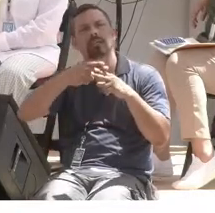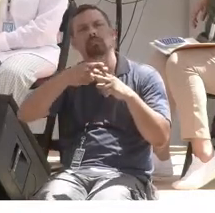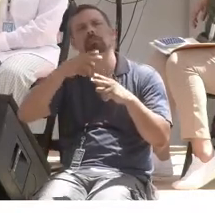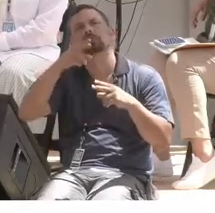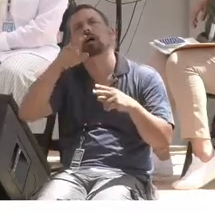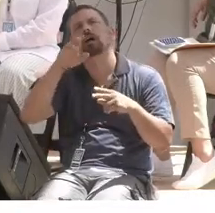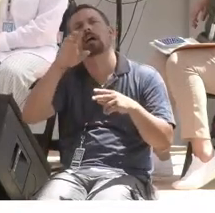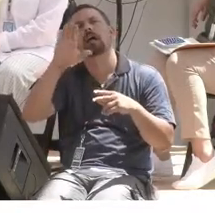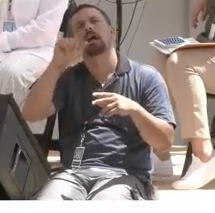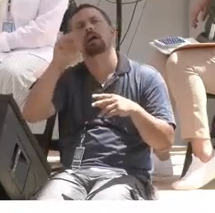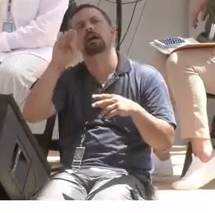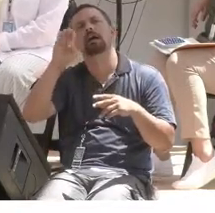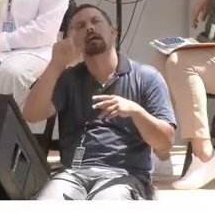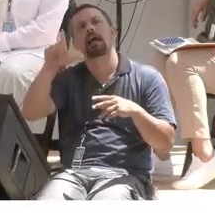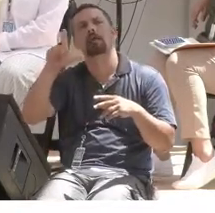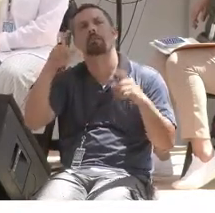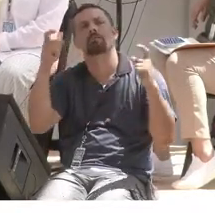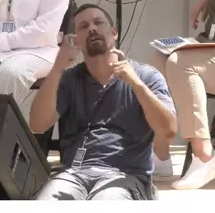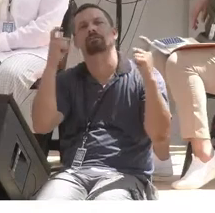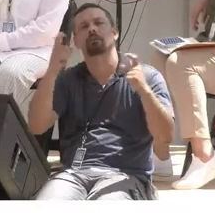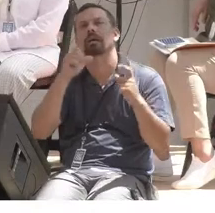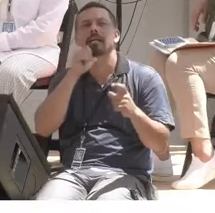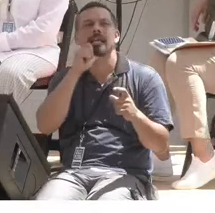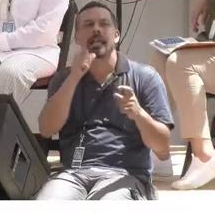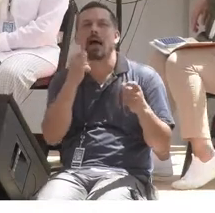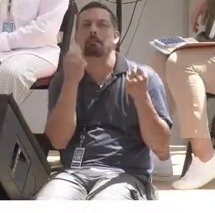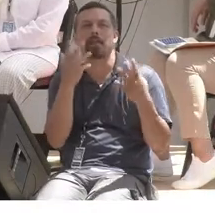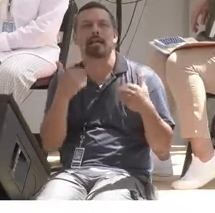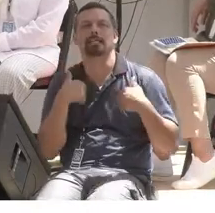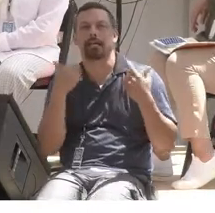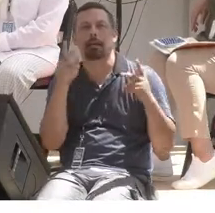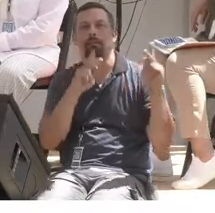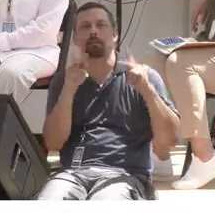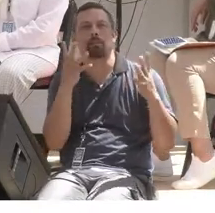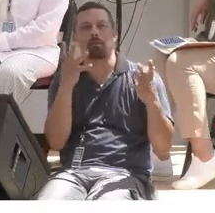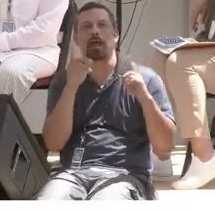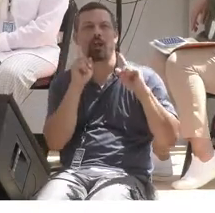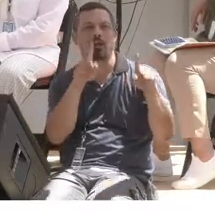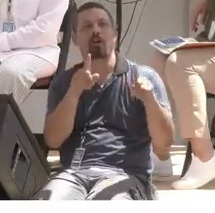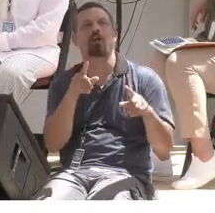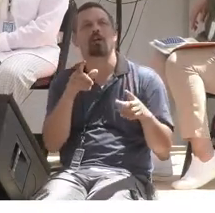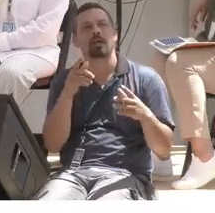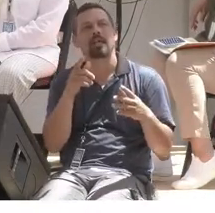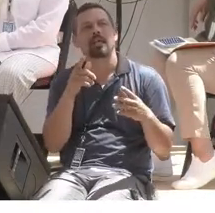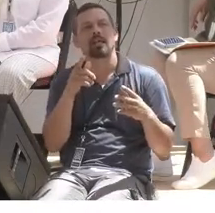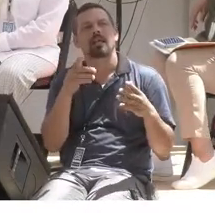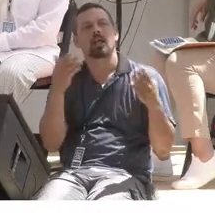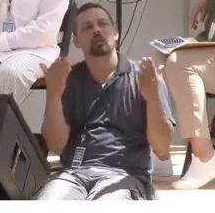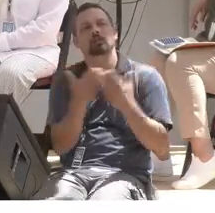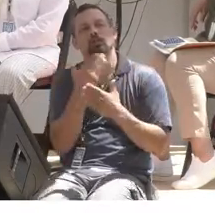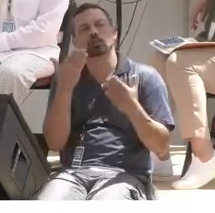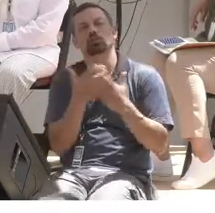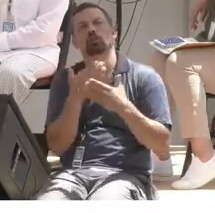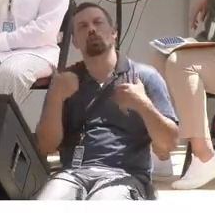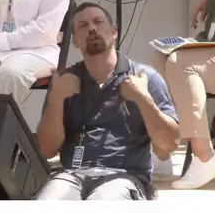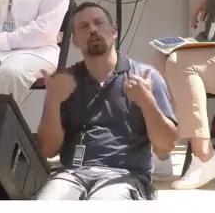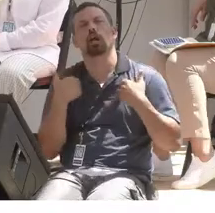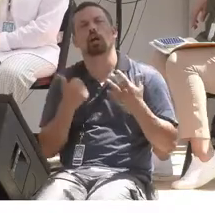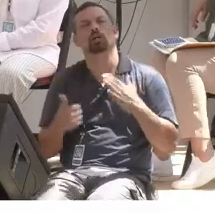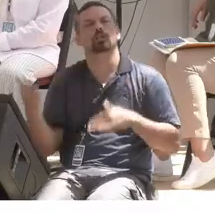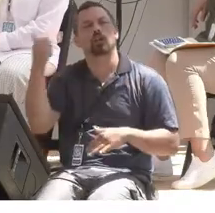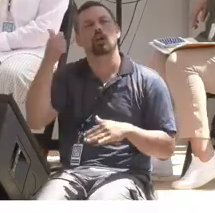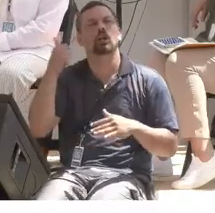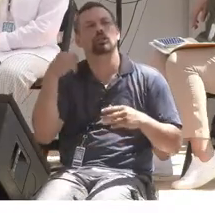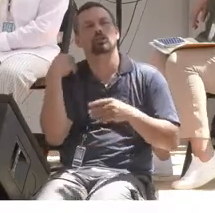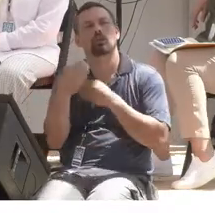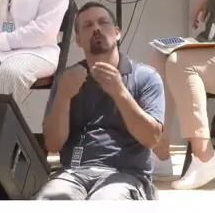think a lot of people, young people, would see those, what you saw at the Camel Festival. So it's the newer, younger generation coming up and trying to appeal and